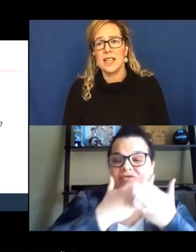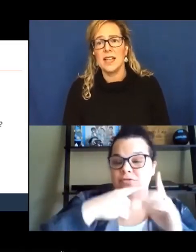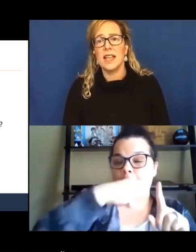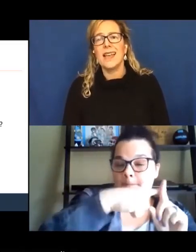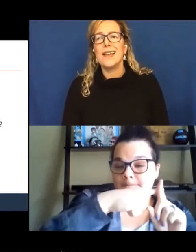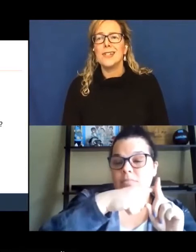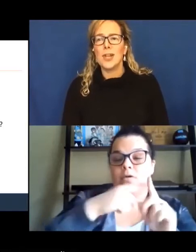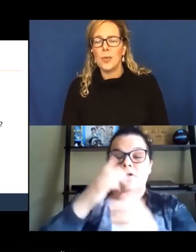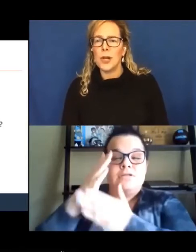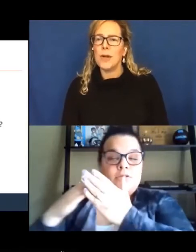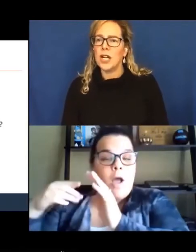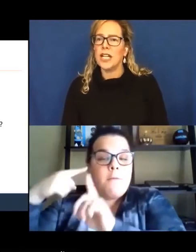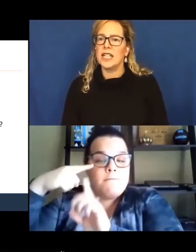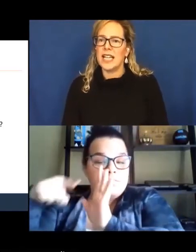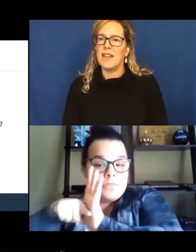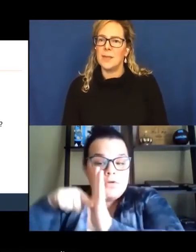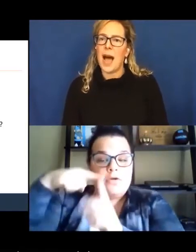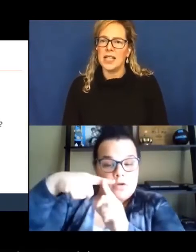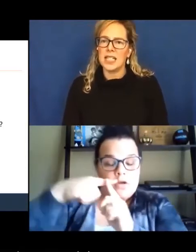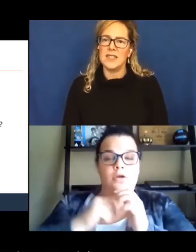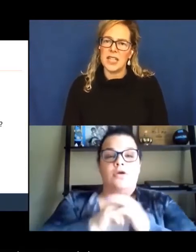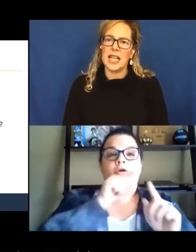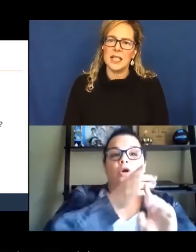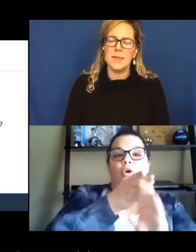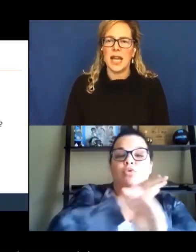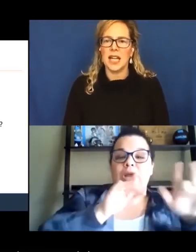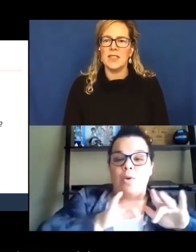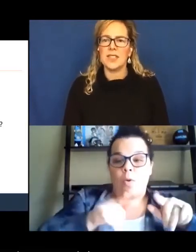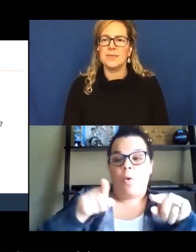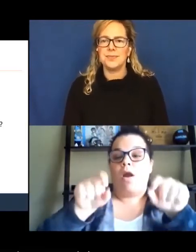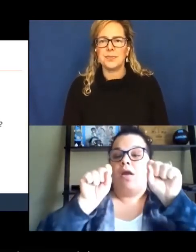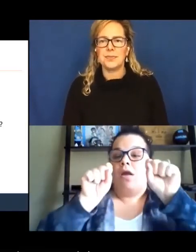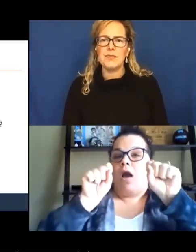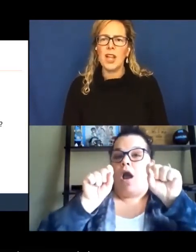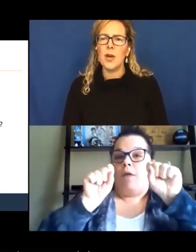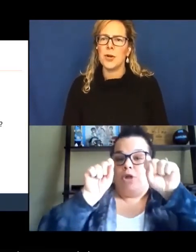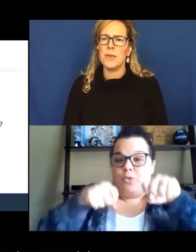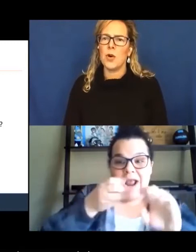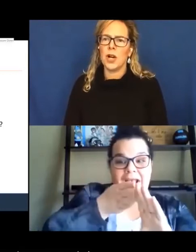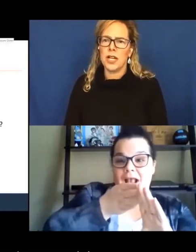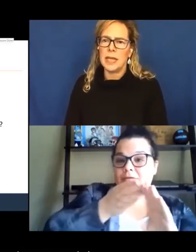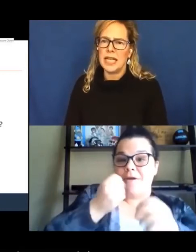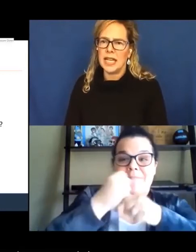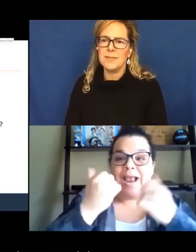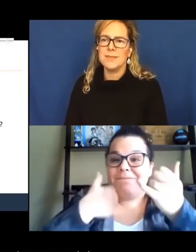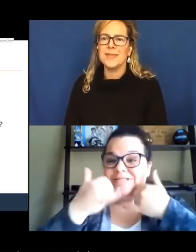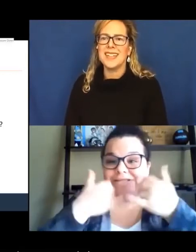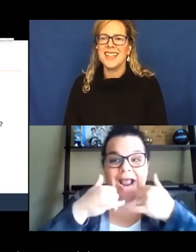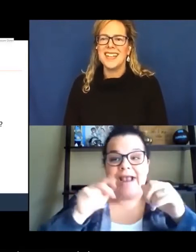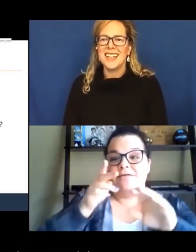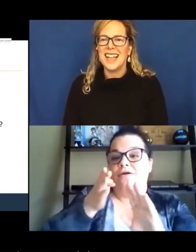event? So pre-recording does have some positives and some negatives. A pre-recorded